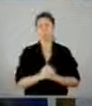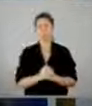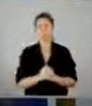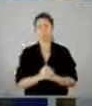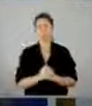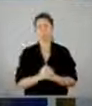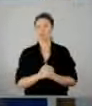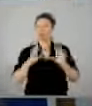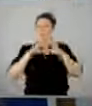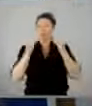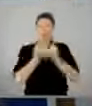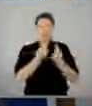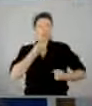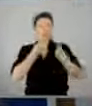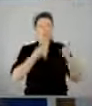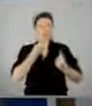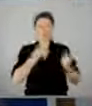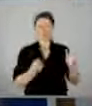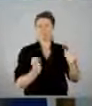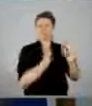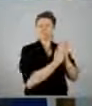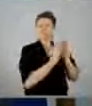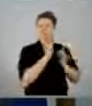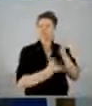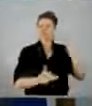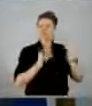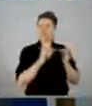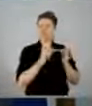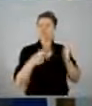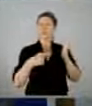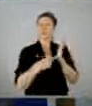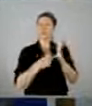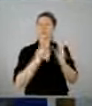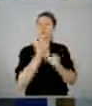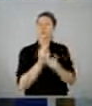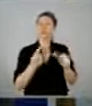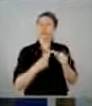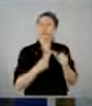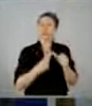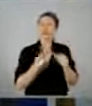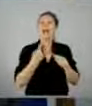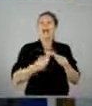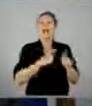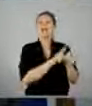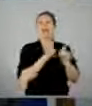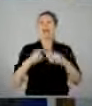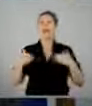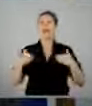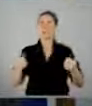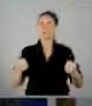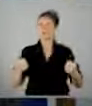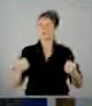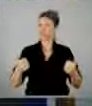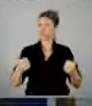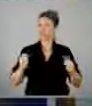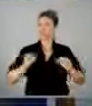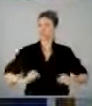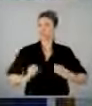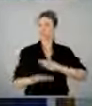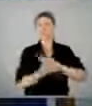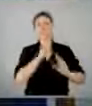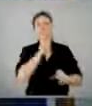been published. And if you do go to the TGA website, as well as the main health department website, you'll see that information.